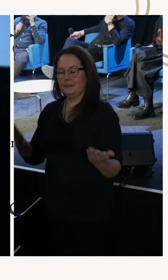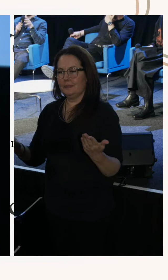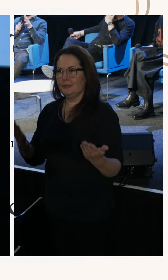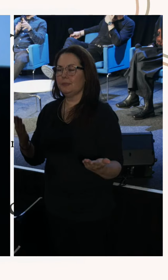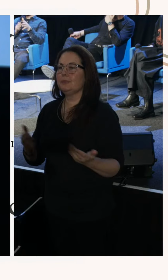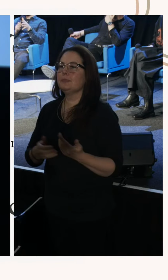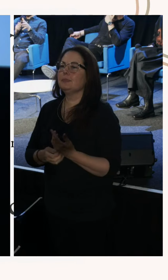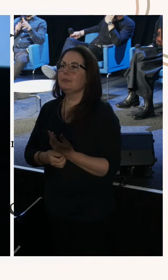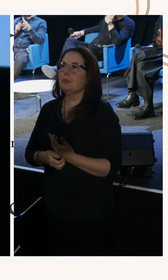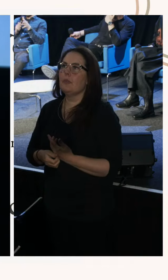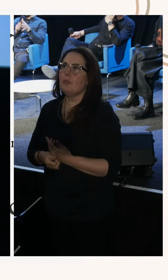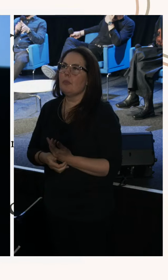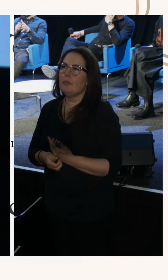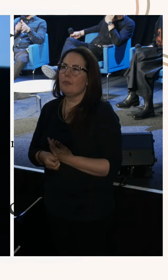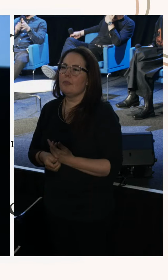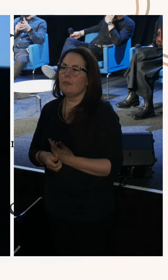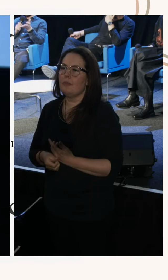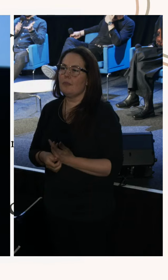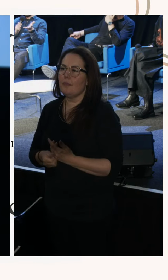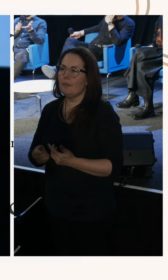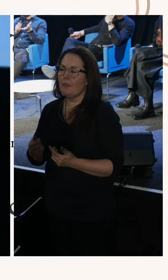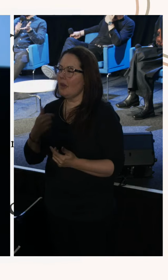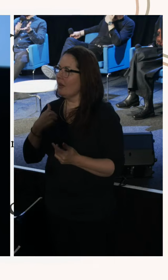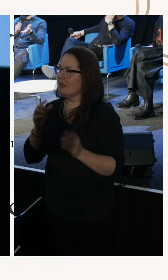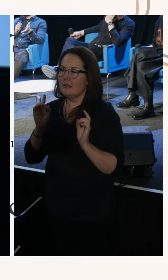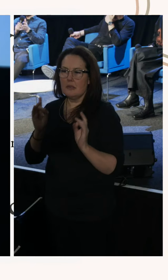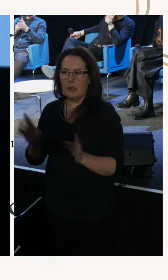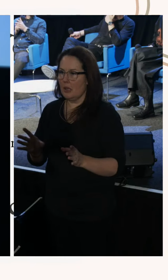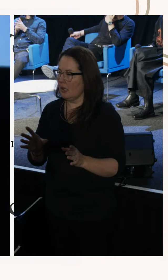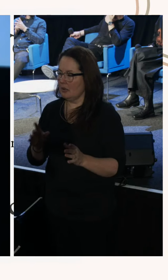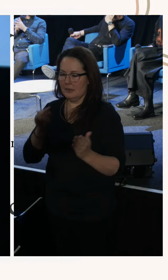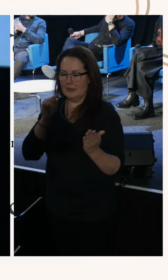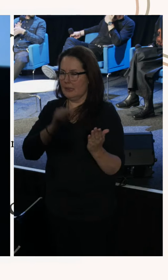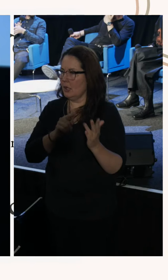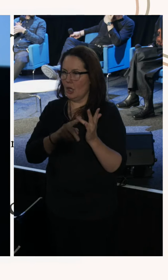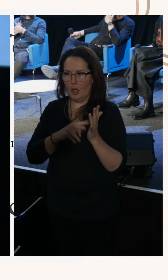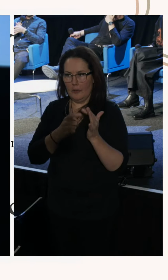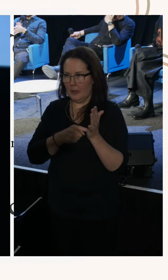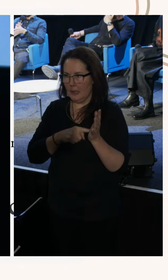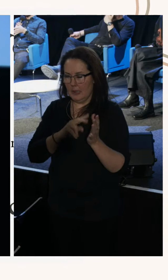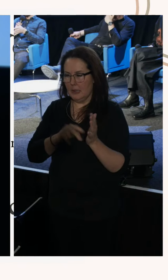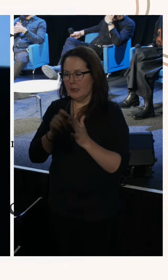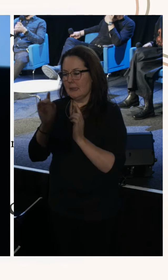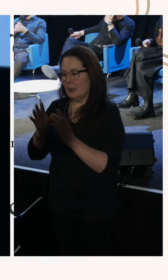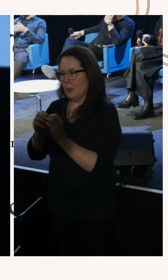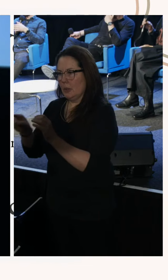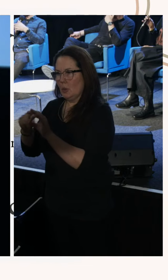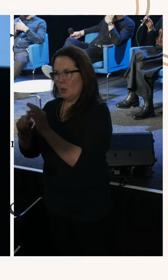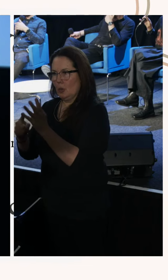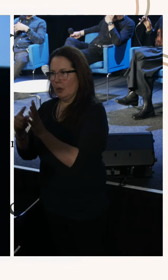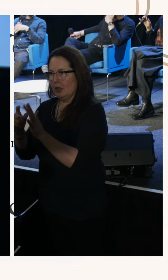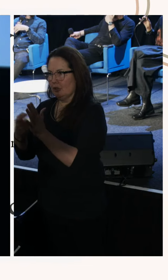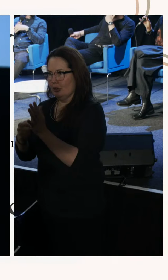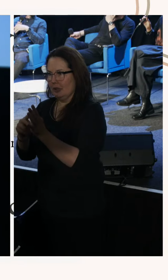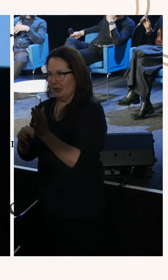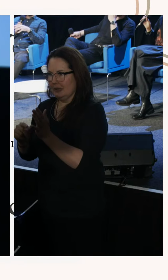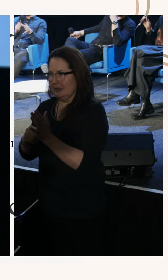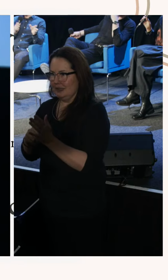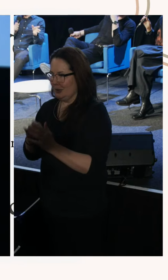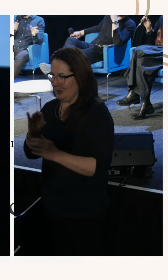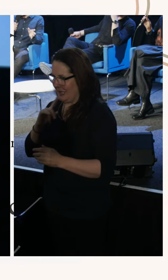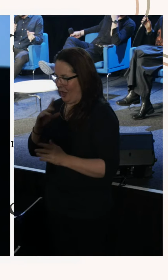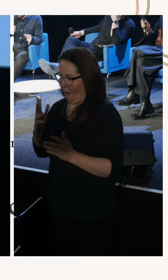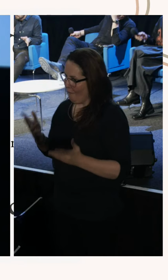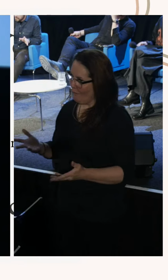I didn't start at Overland, of course. I actually started with Quadrant. A friend... Don't say of course, that